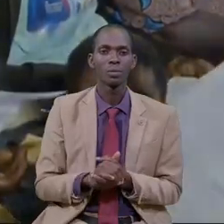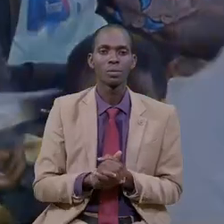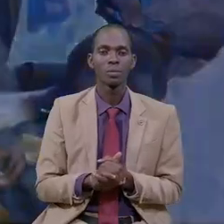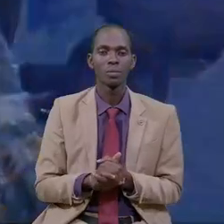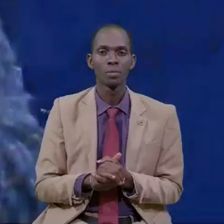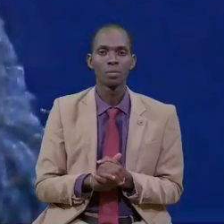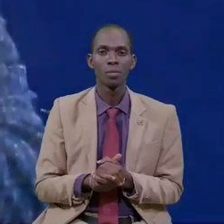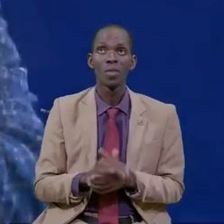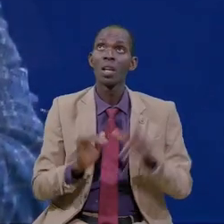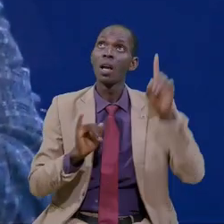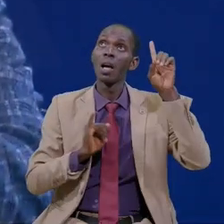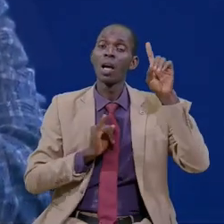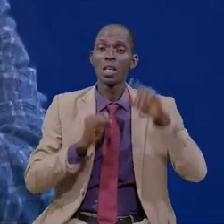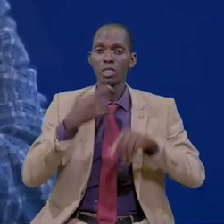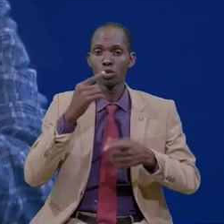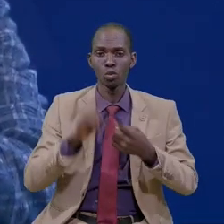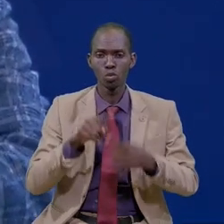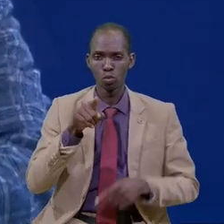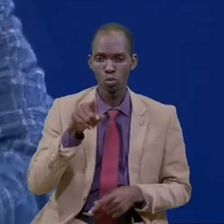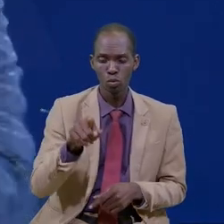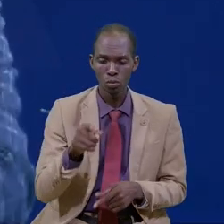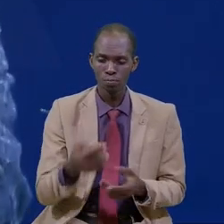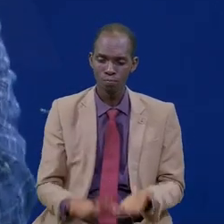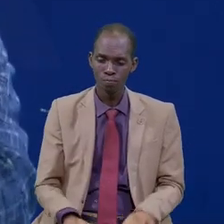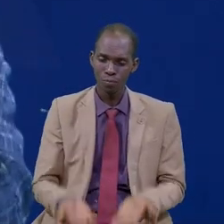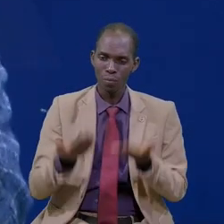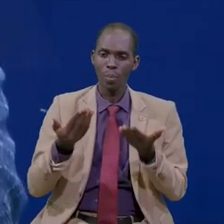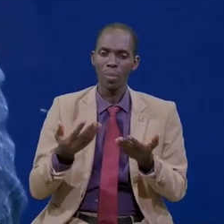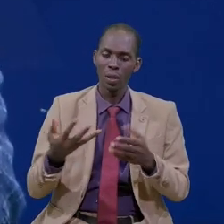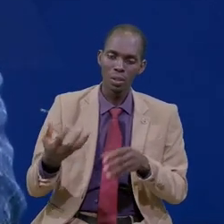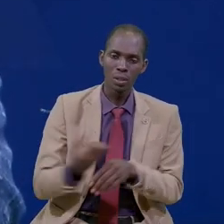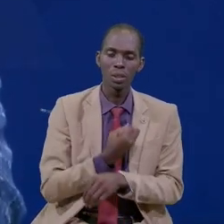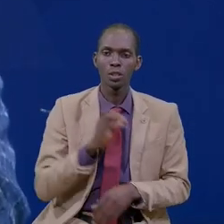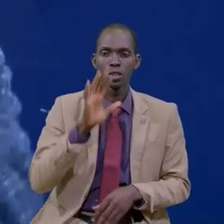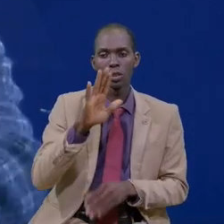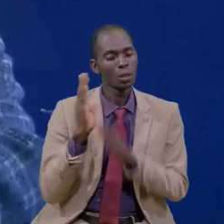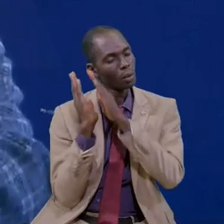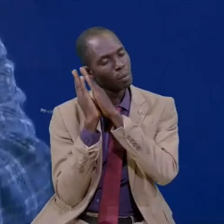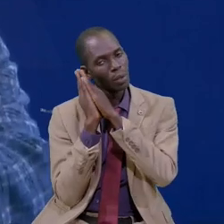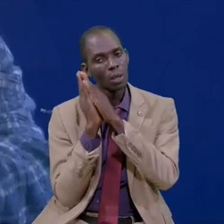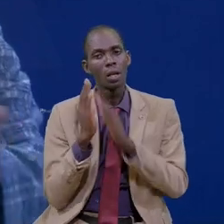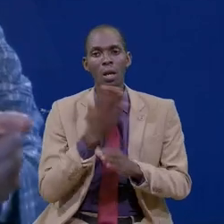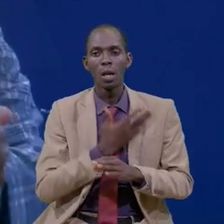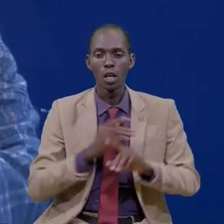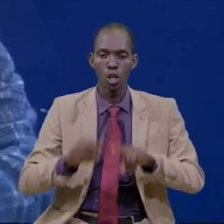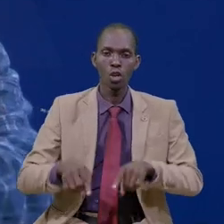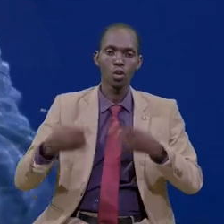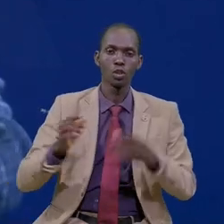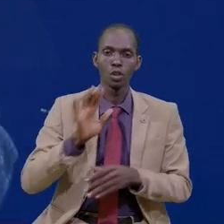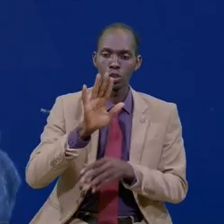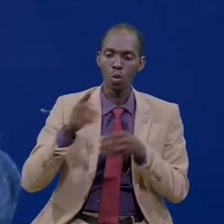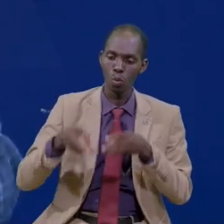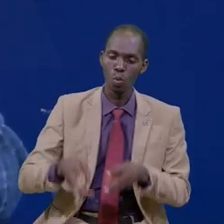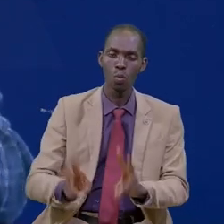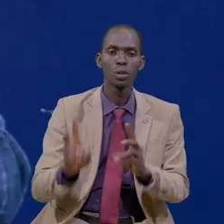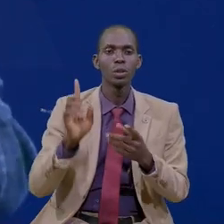say unto thee, arise, take up thy bed and go thy way